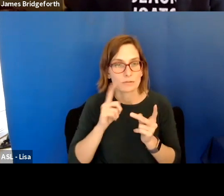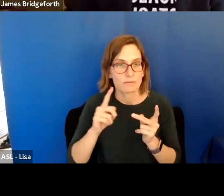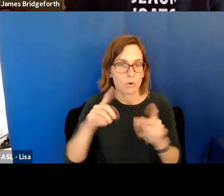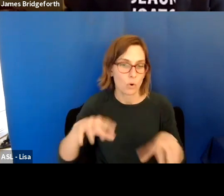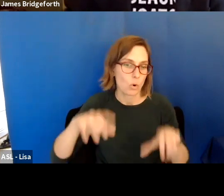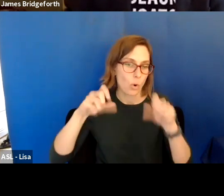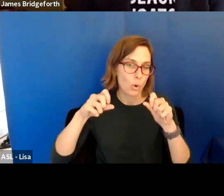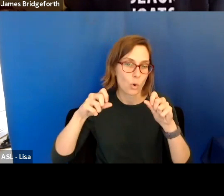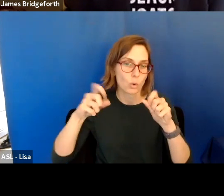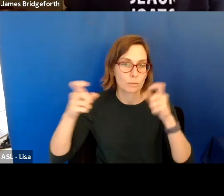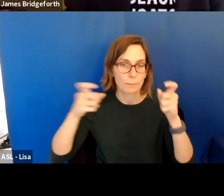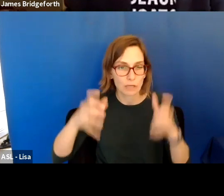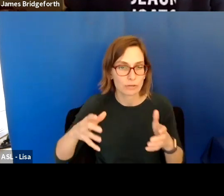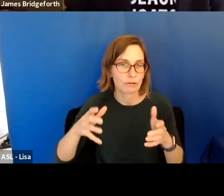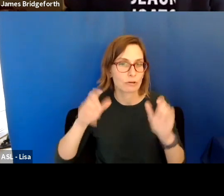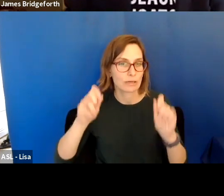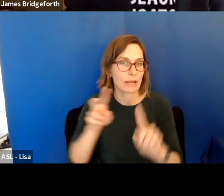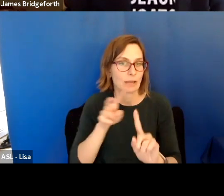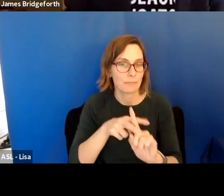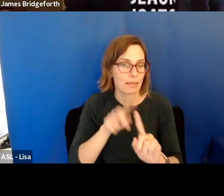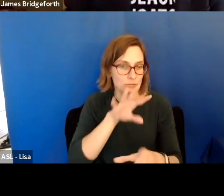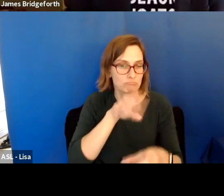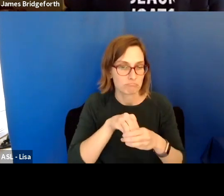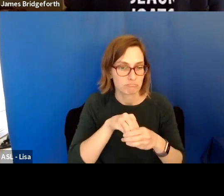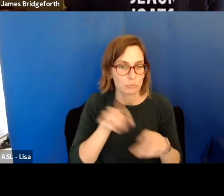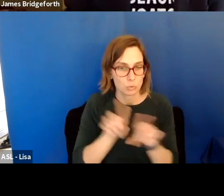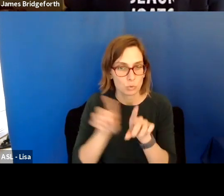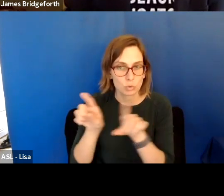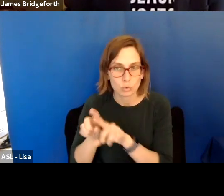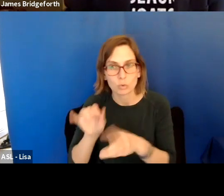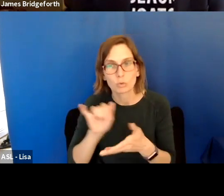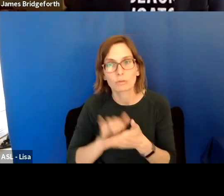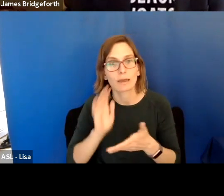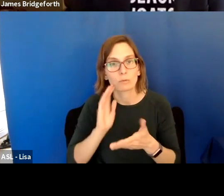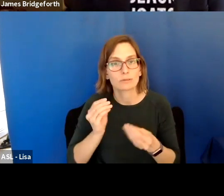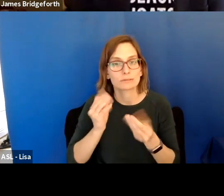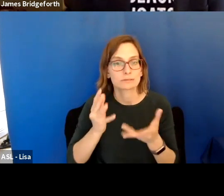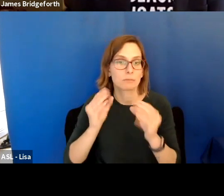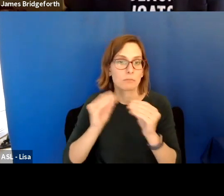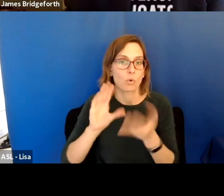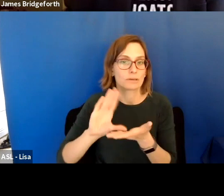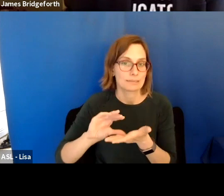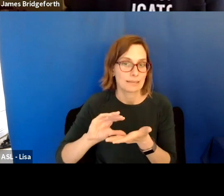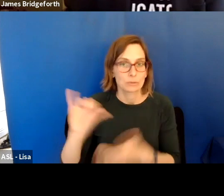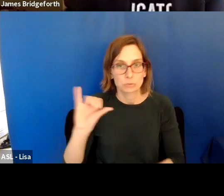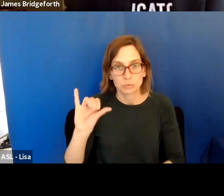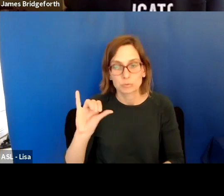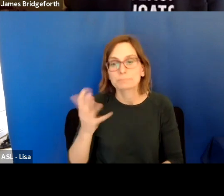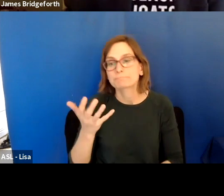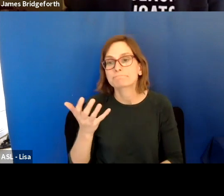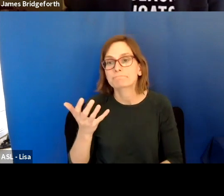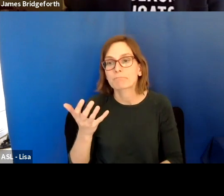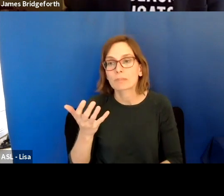and moderators, and you can apply to be one. That is gonna score you more discounts. You can